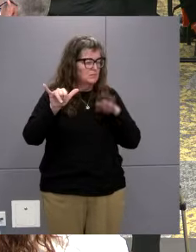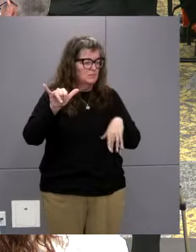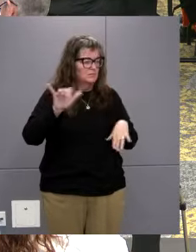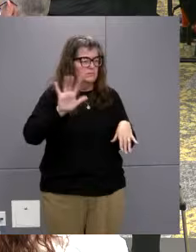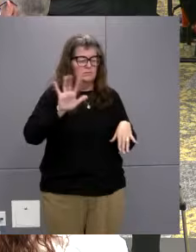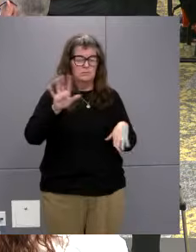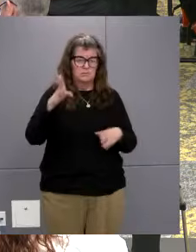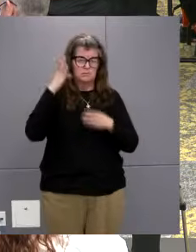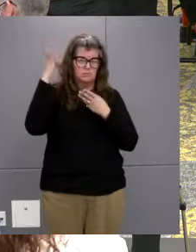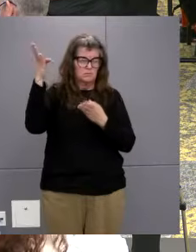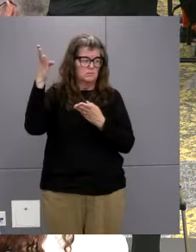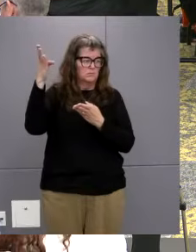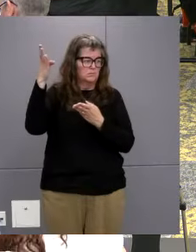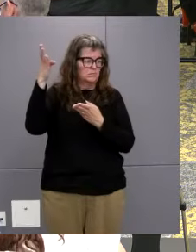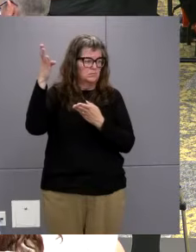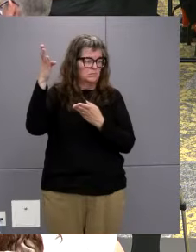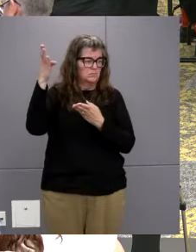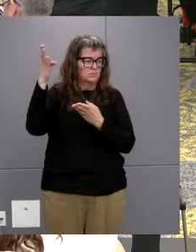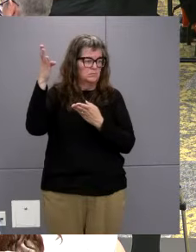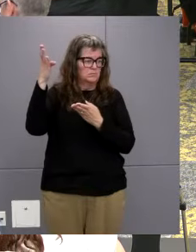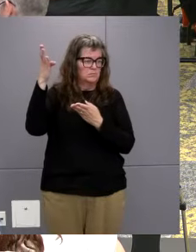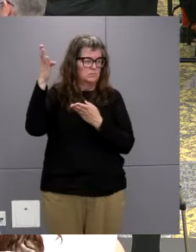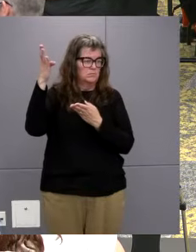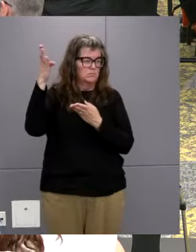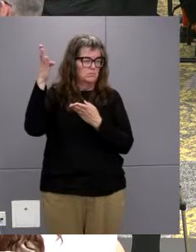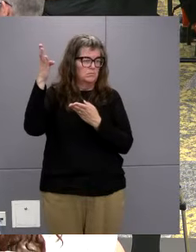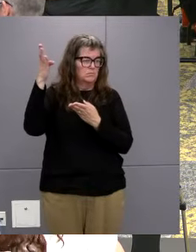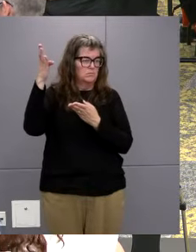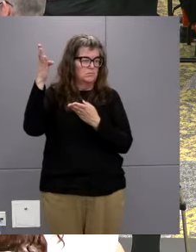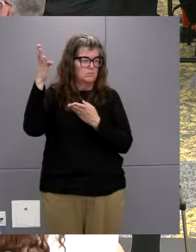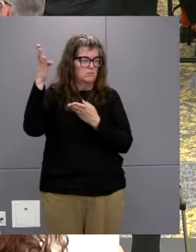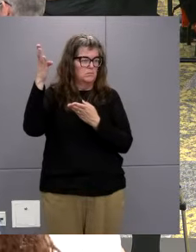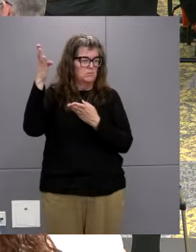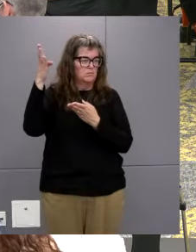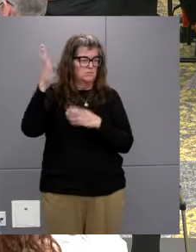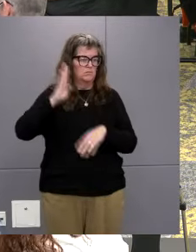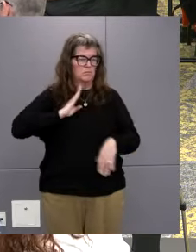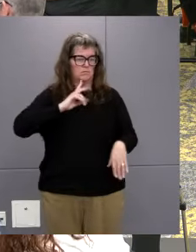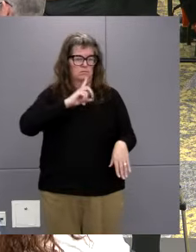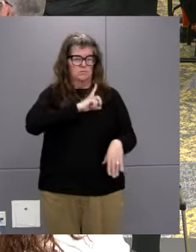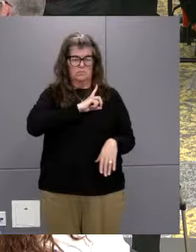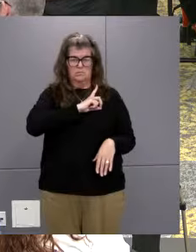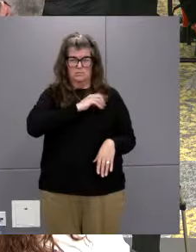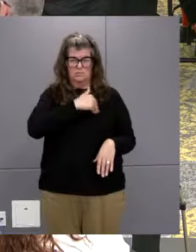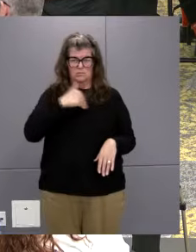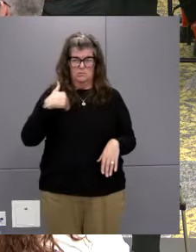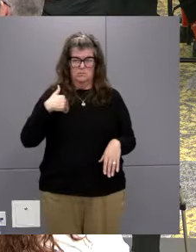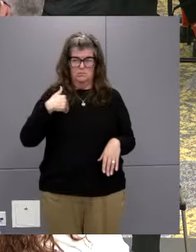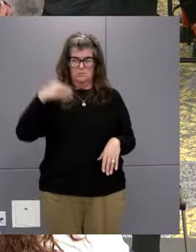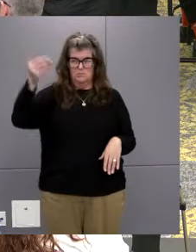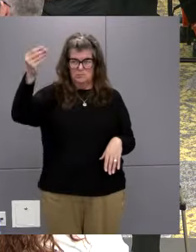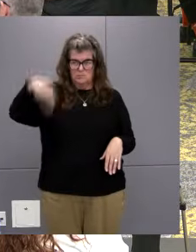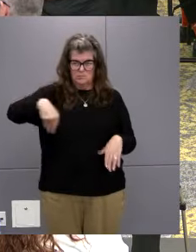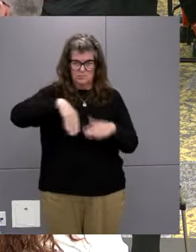motion made to, that the board members get key cards to